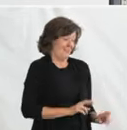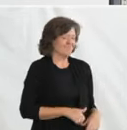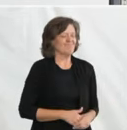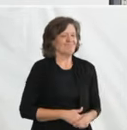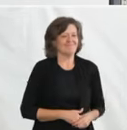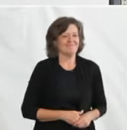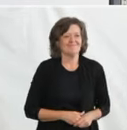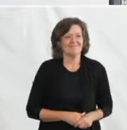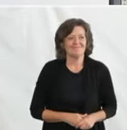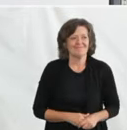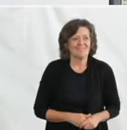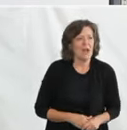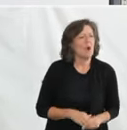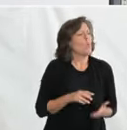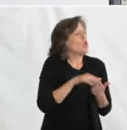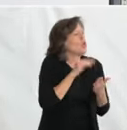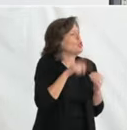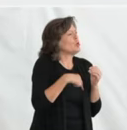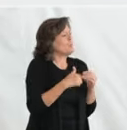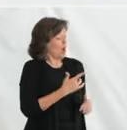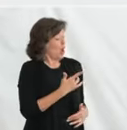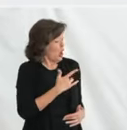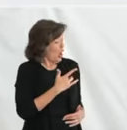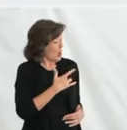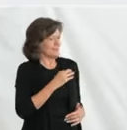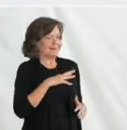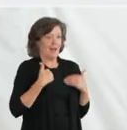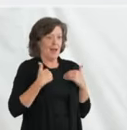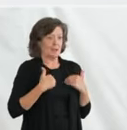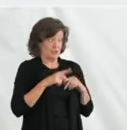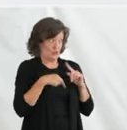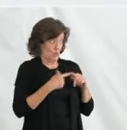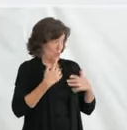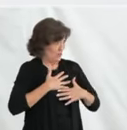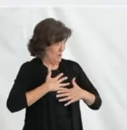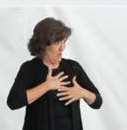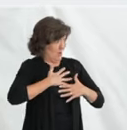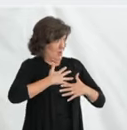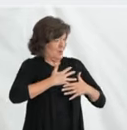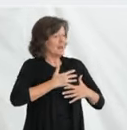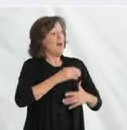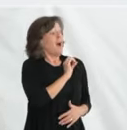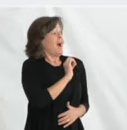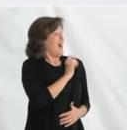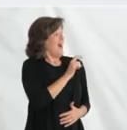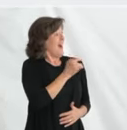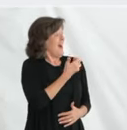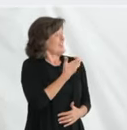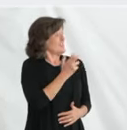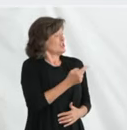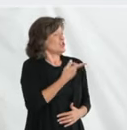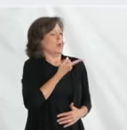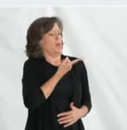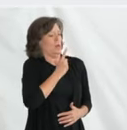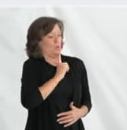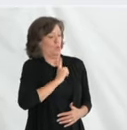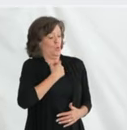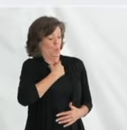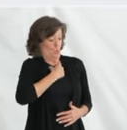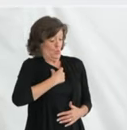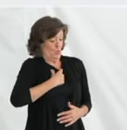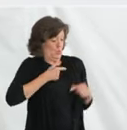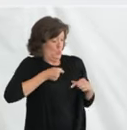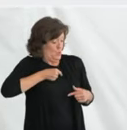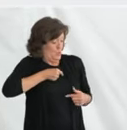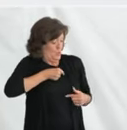And we learned all about the heart and the lungs and how when you inhale, the oxygen goes down your bronchus, which breaks into your bronchi, which breaks into smaller